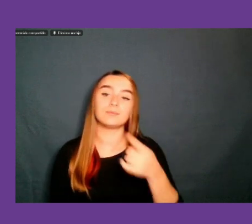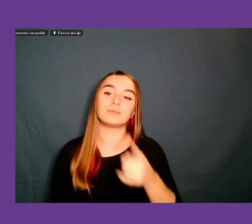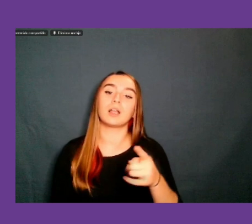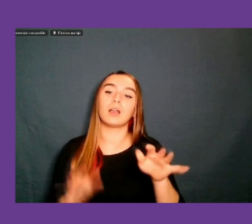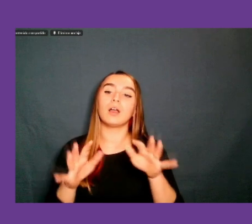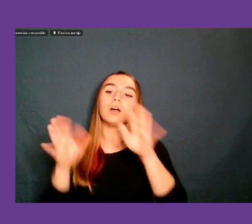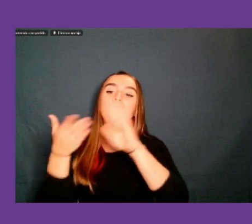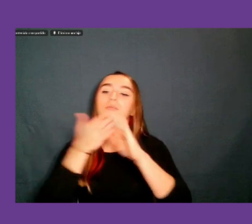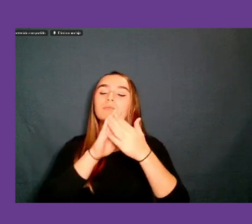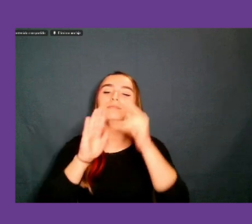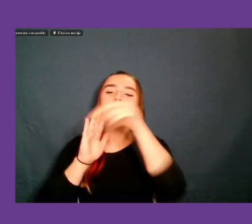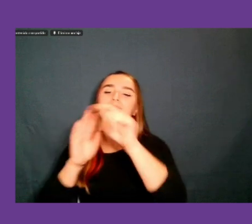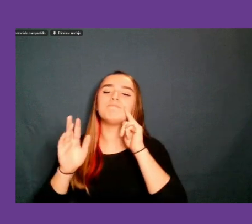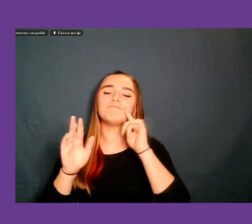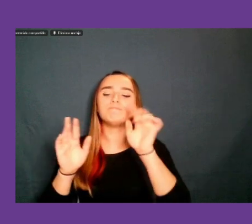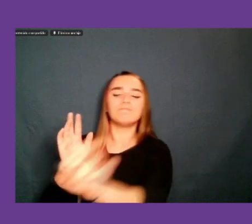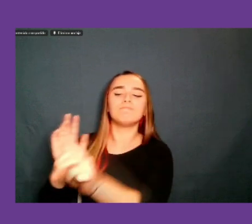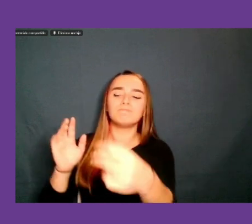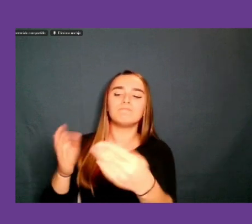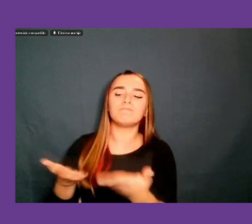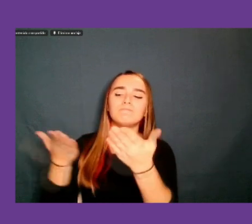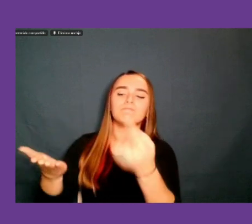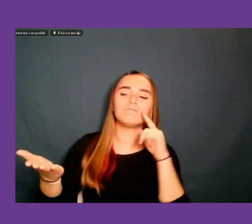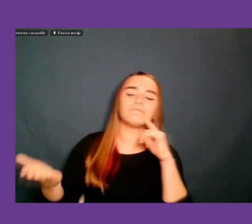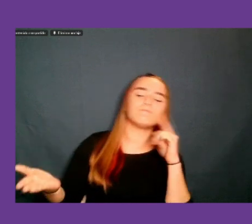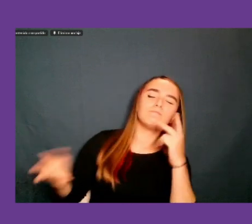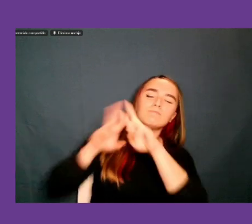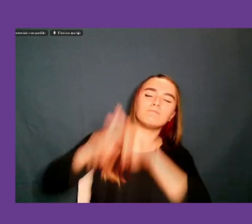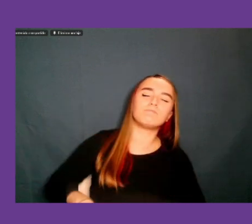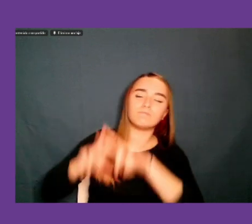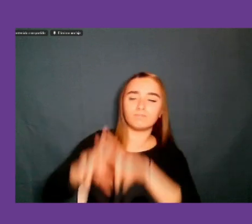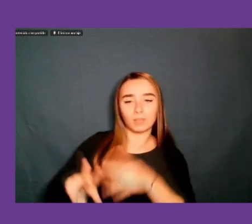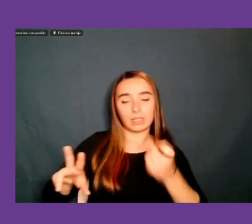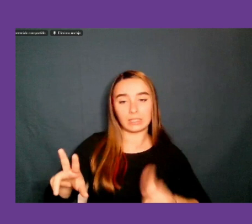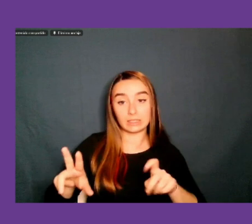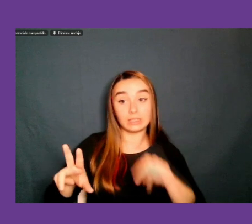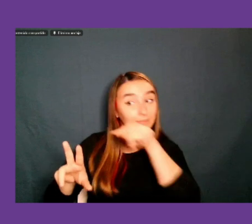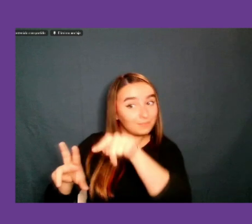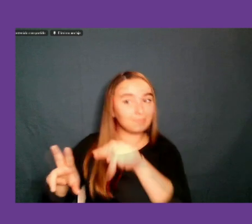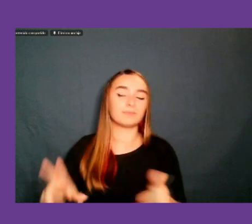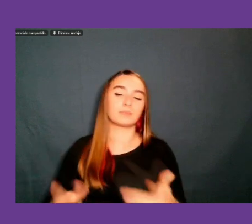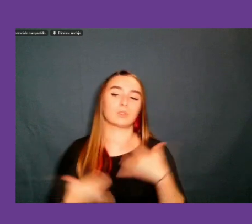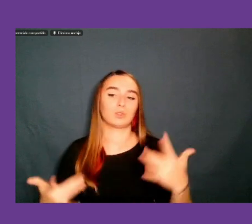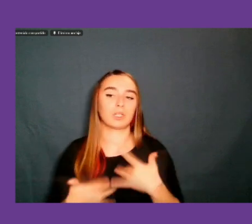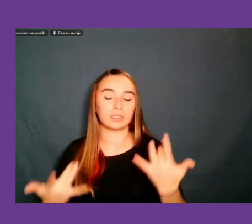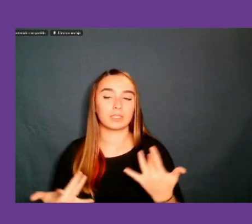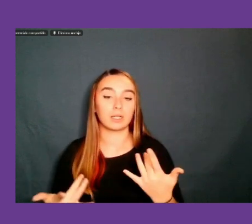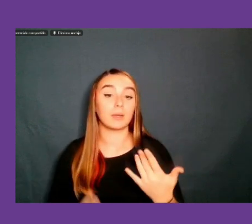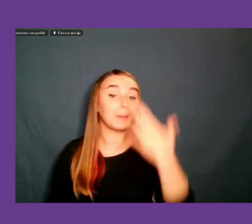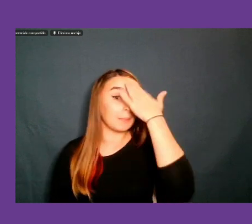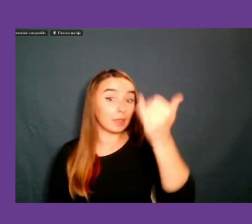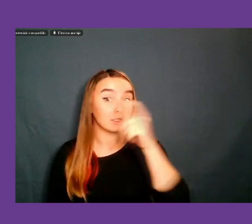approach and accessibility outcomes. And this is interesting also because the